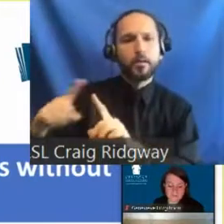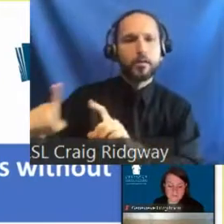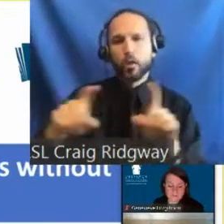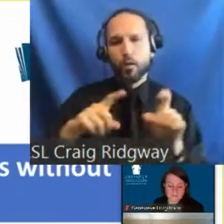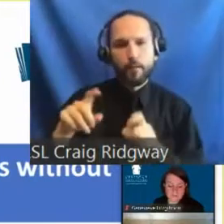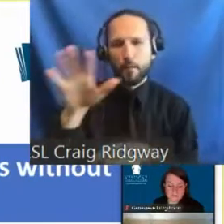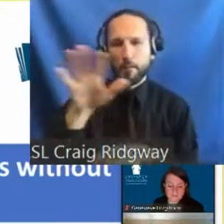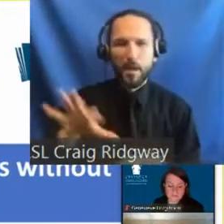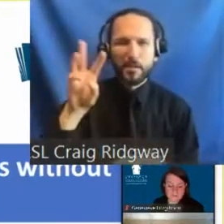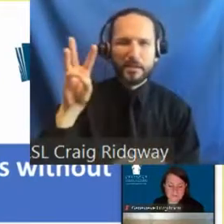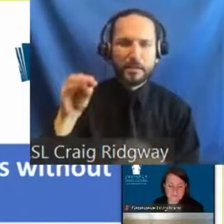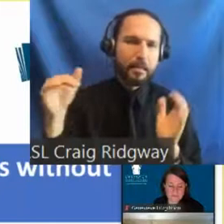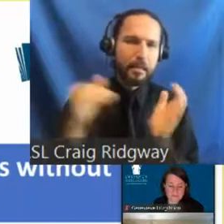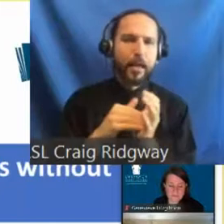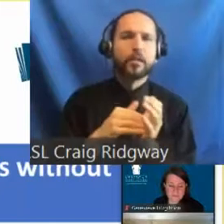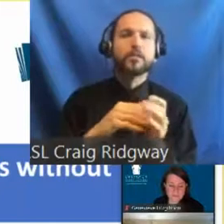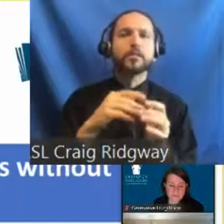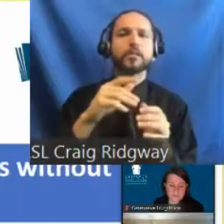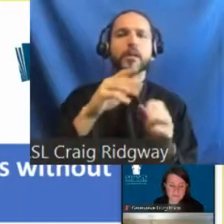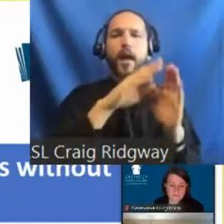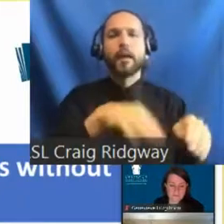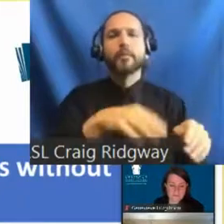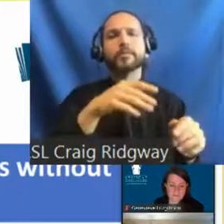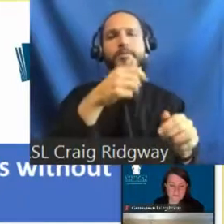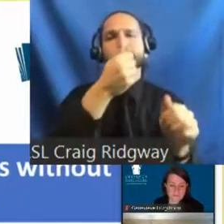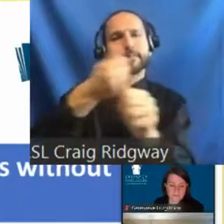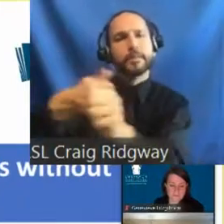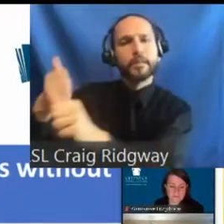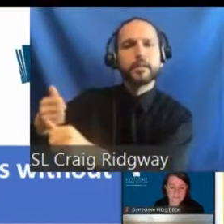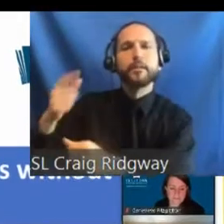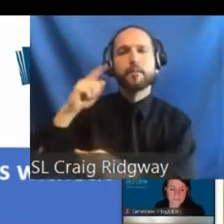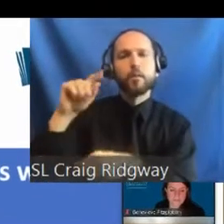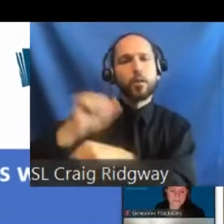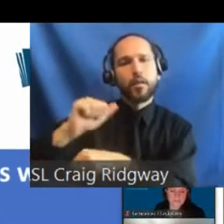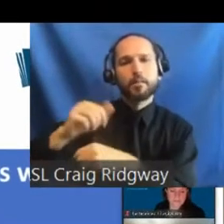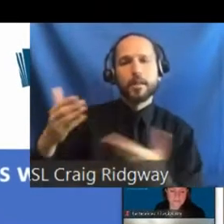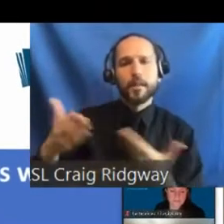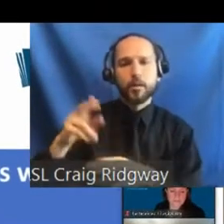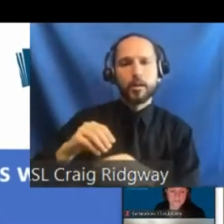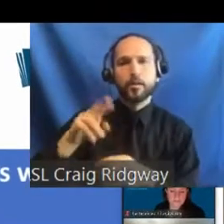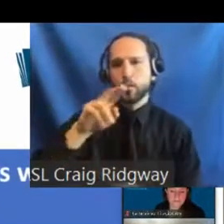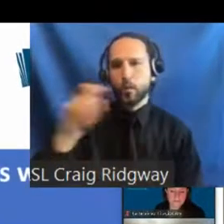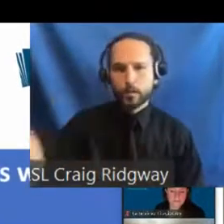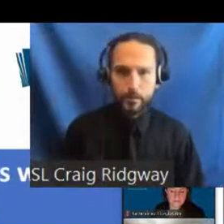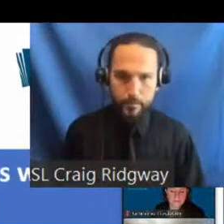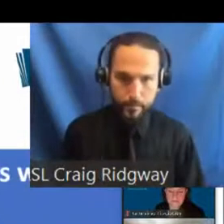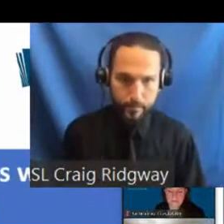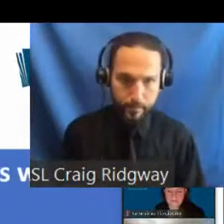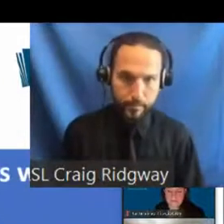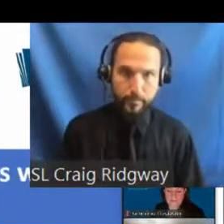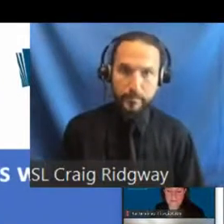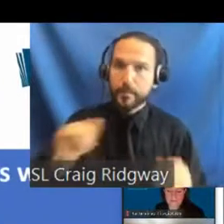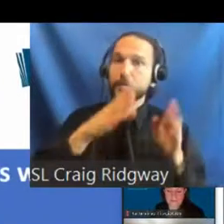60,000 households that provide statistics on labor inclusion in the United States. persons with a